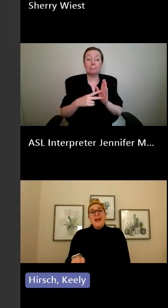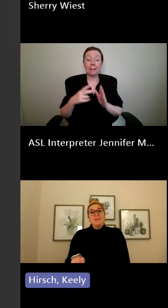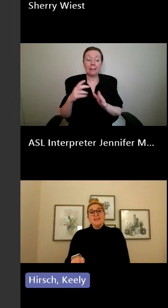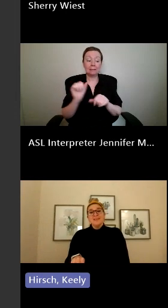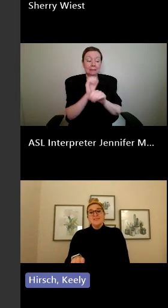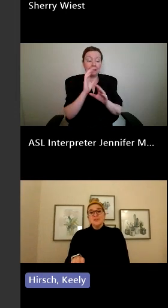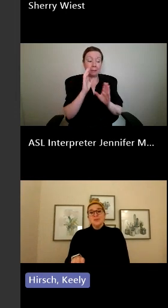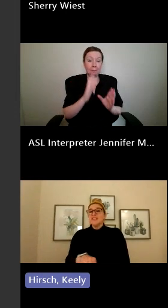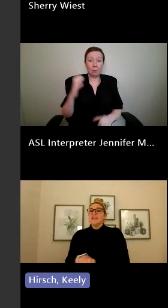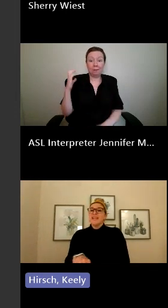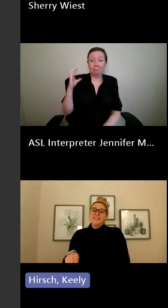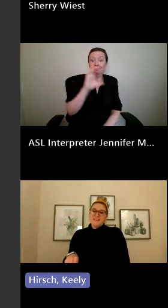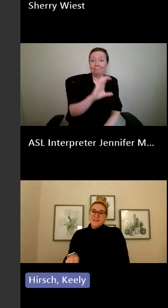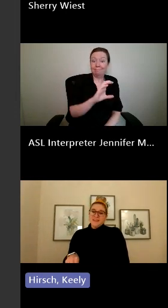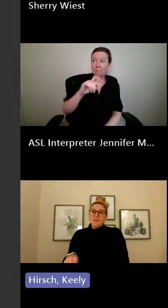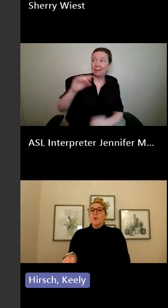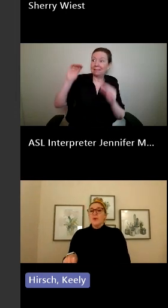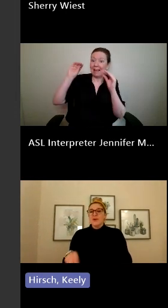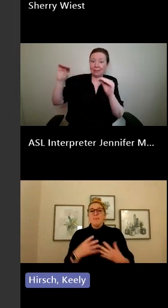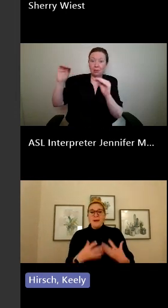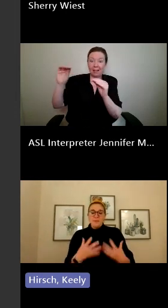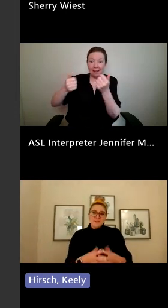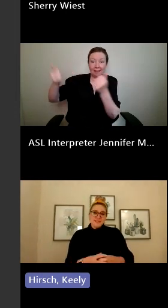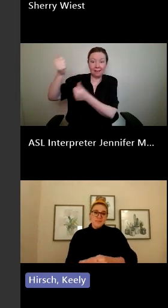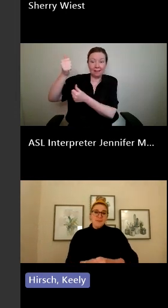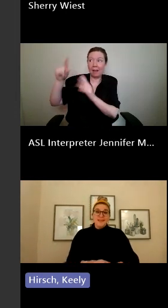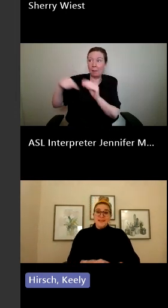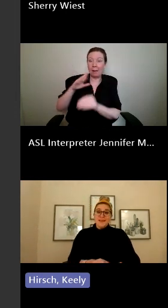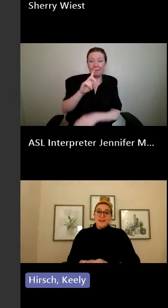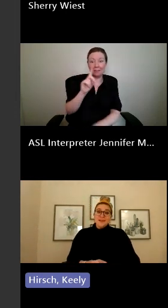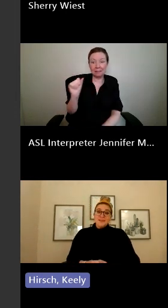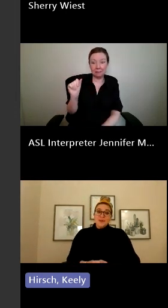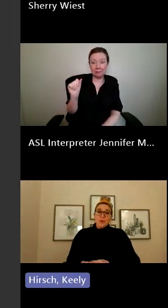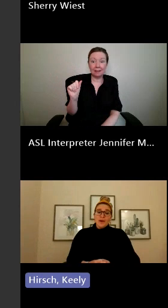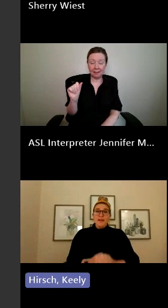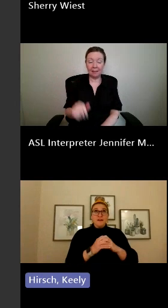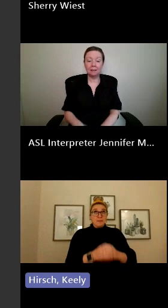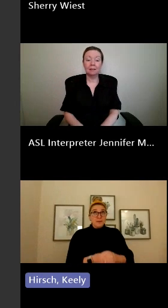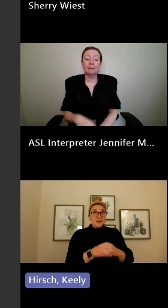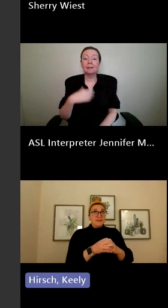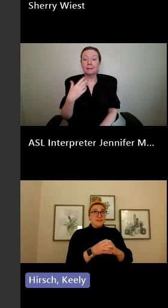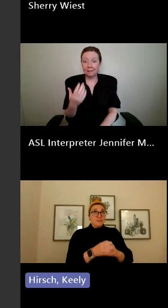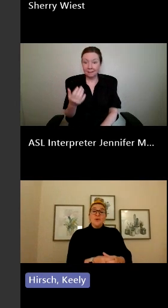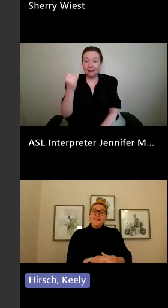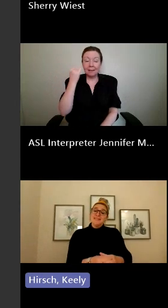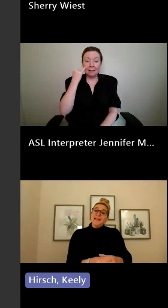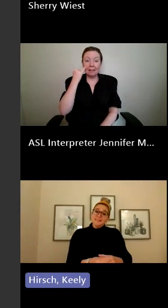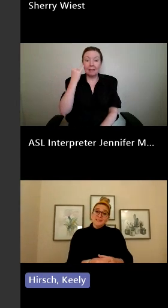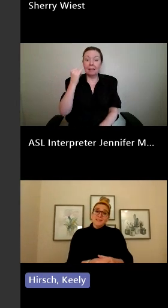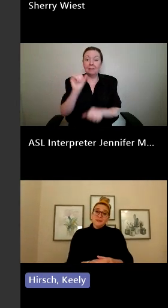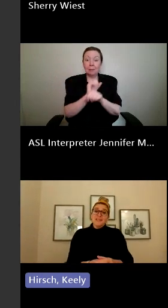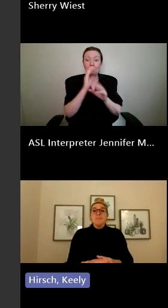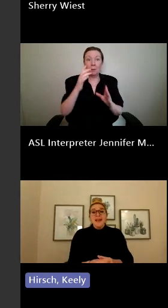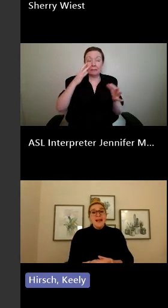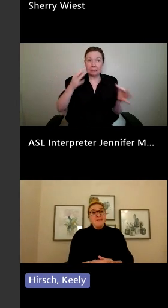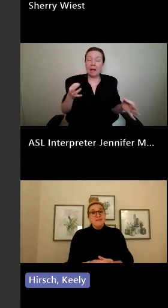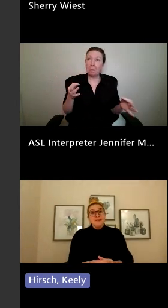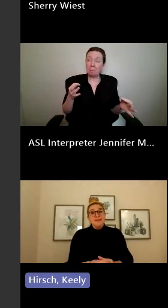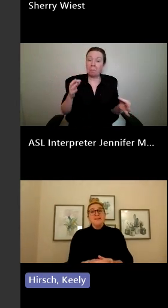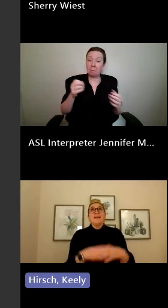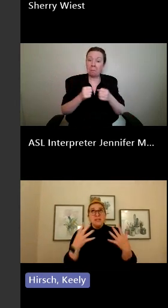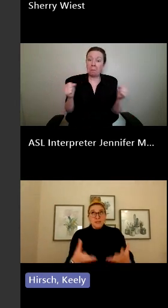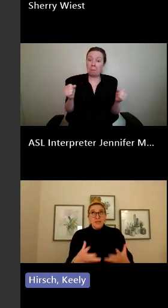employer, the applicant, to educate the employer about their disability. So if an employee decides to disclose, they might